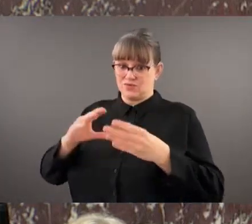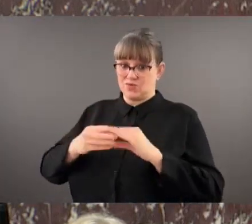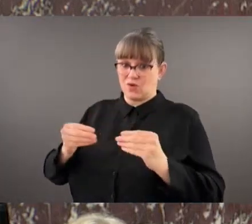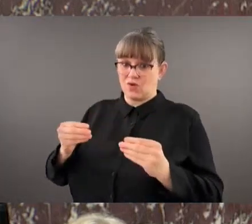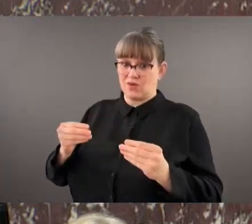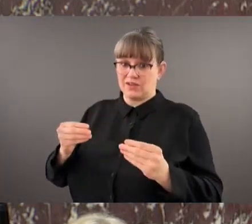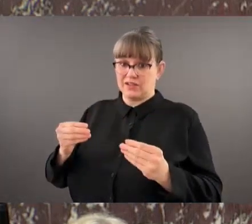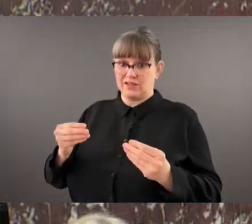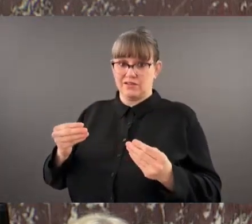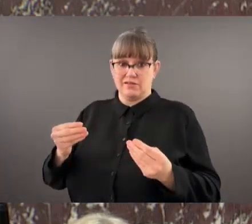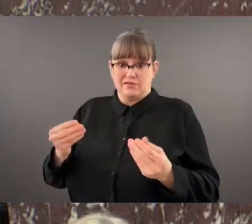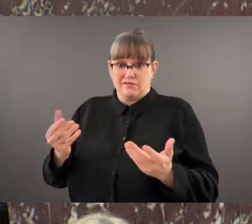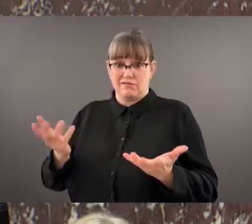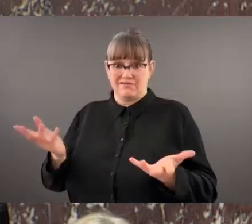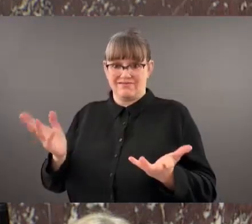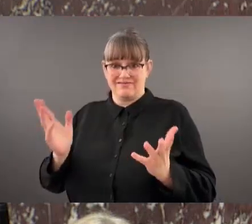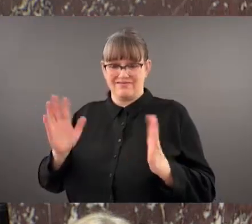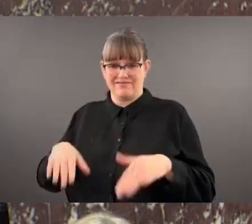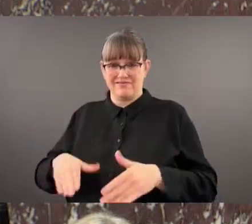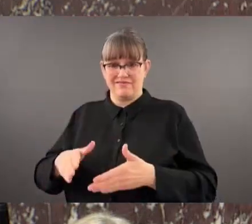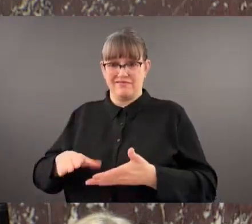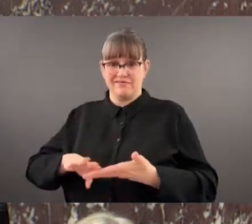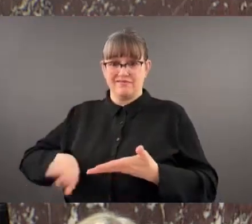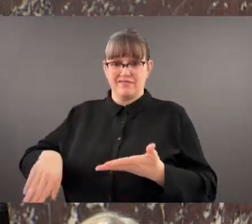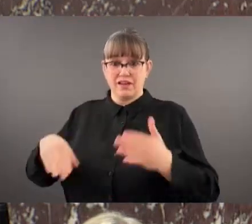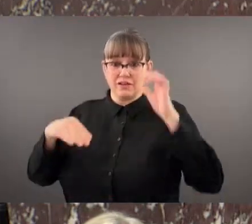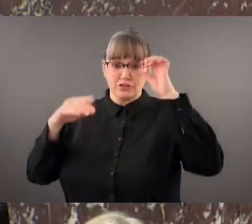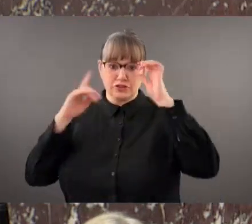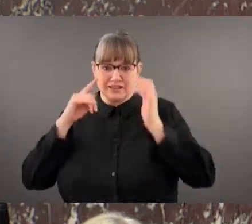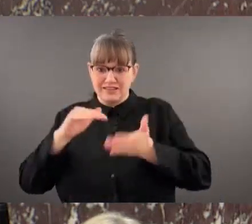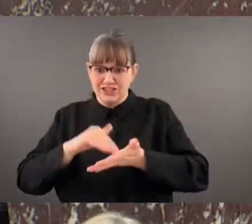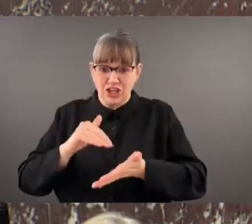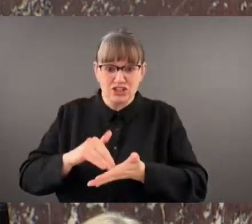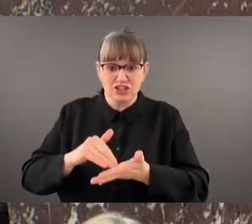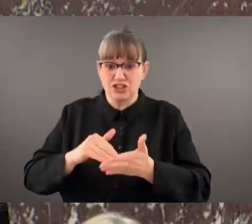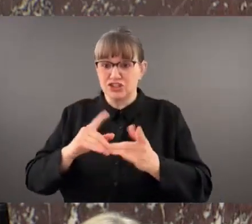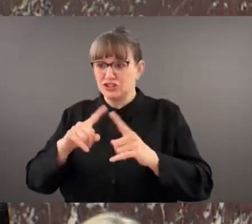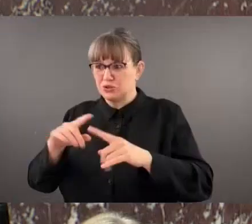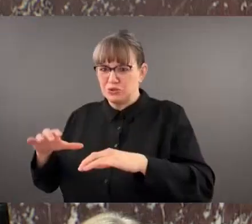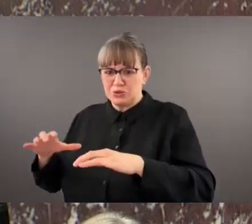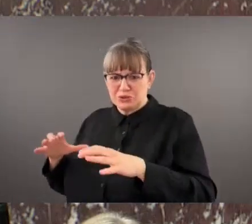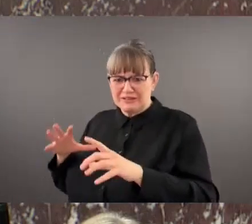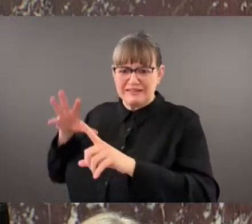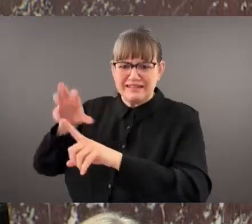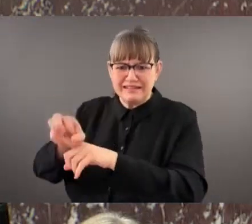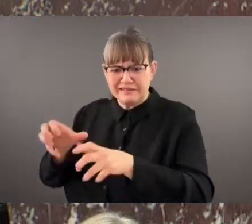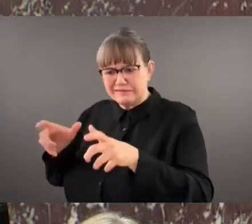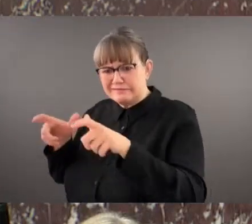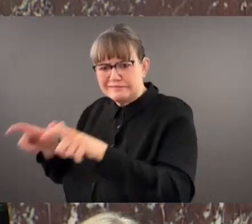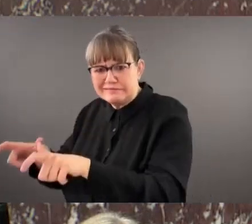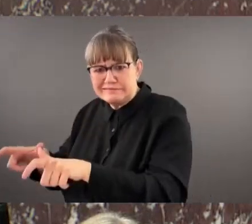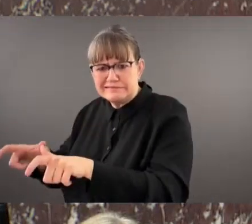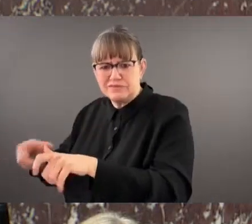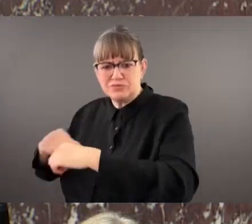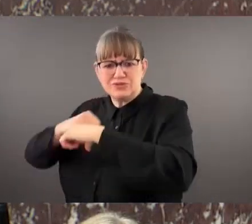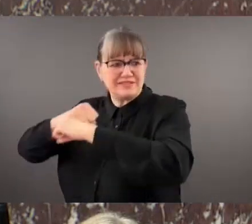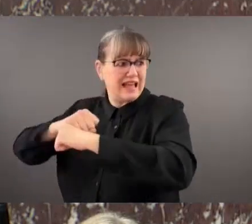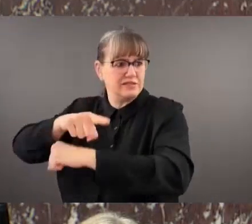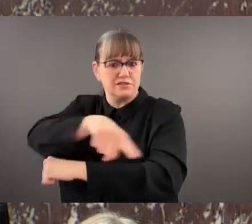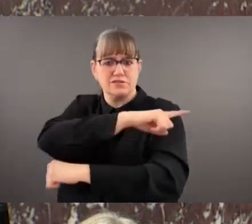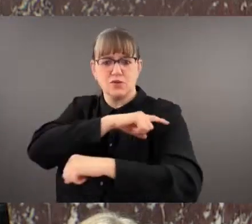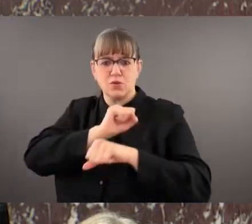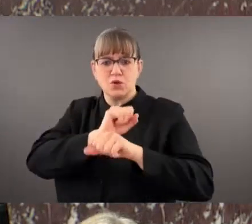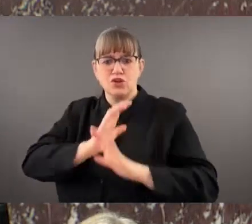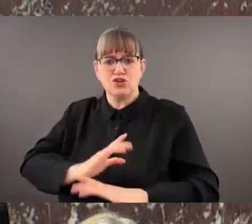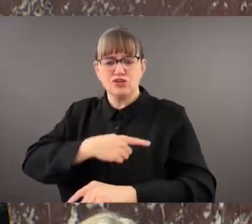intervene to protect his staff and protect the frontline worker. Thank you, member. So my question is to the Premier. When will he